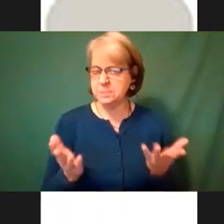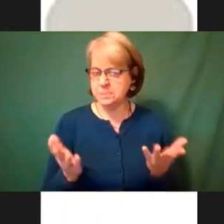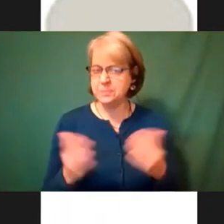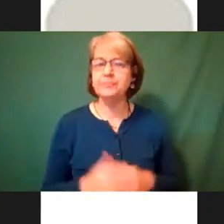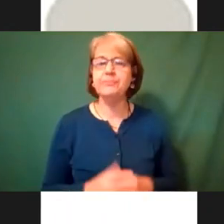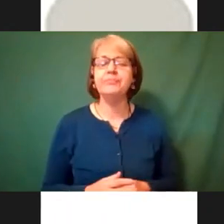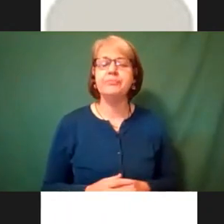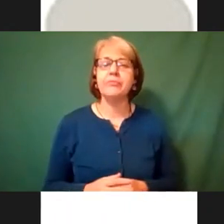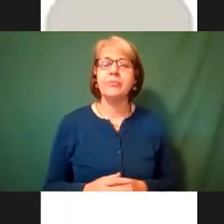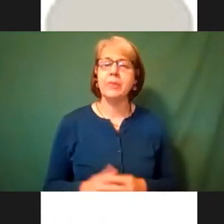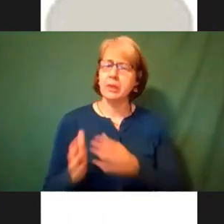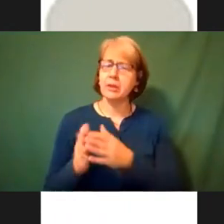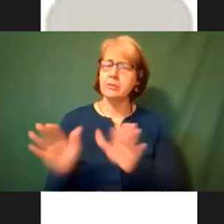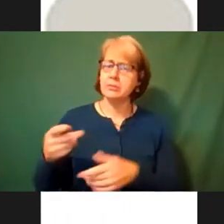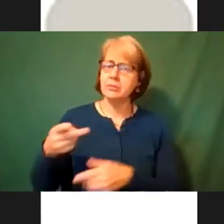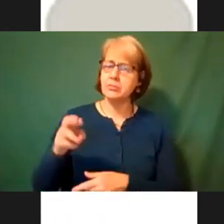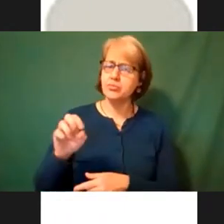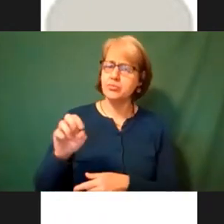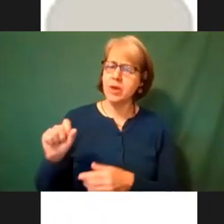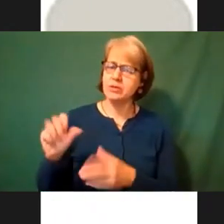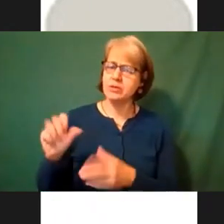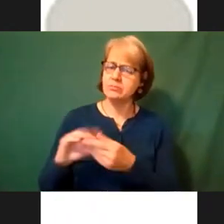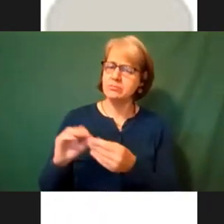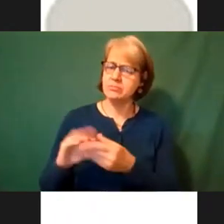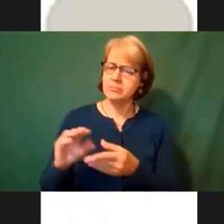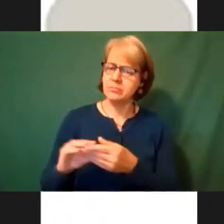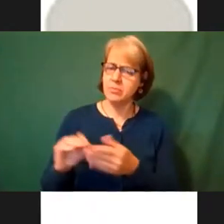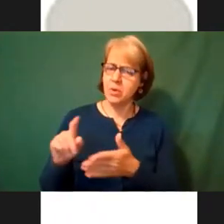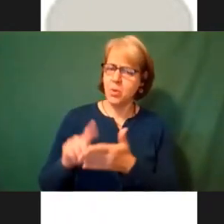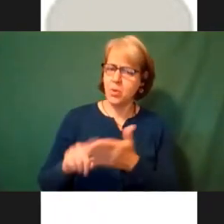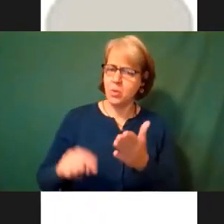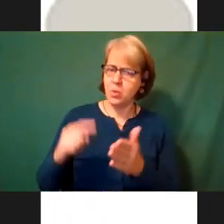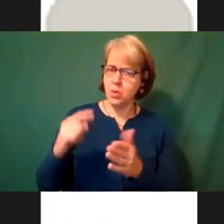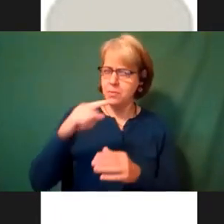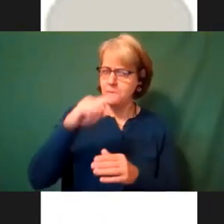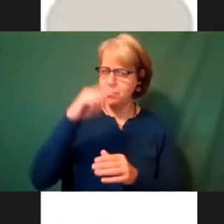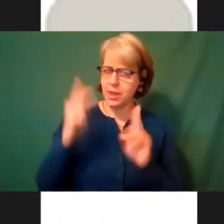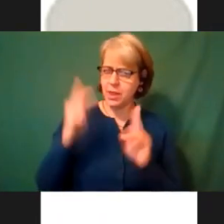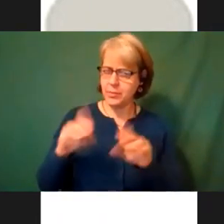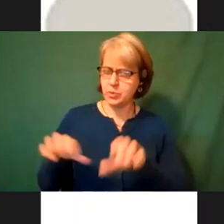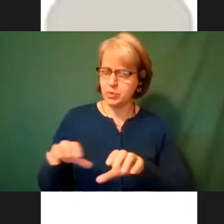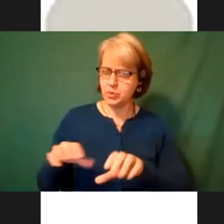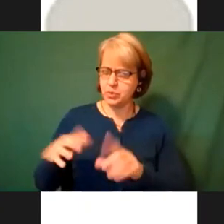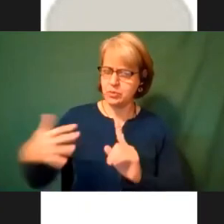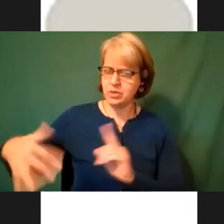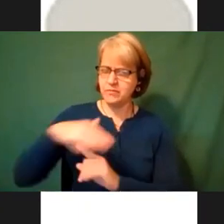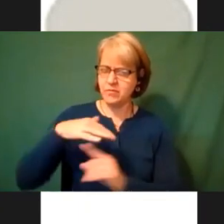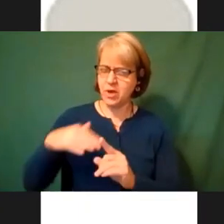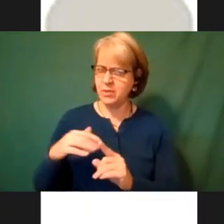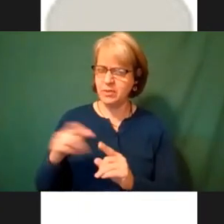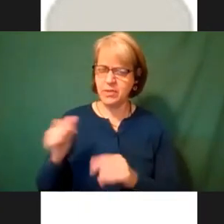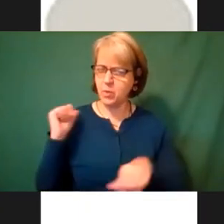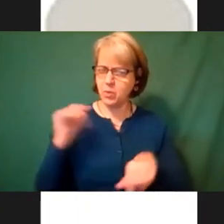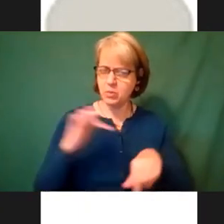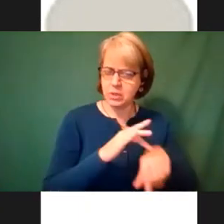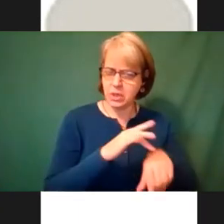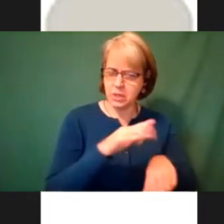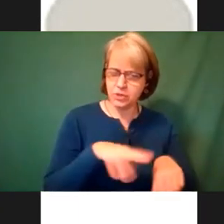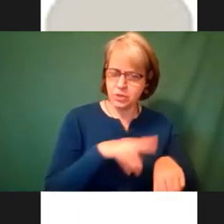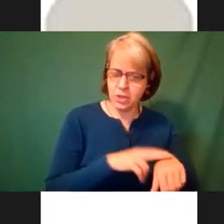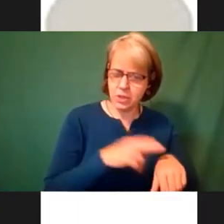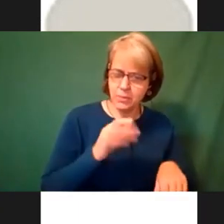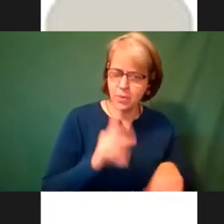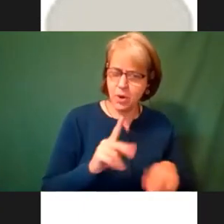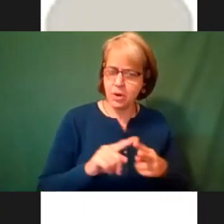African Americans don't do in the natural environment, they're talking about they don't go to national parks, they don't go